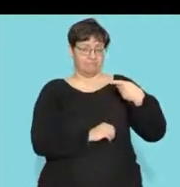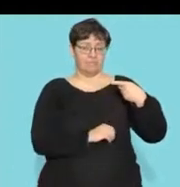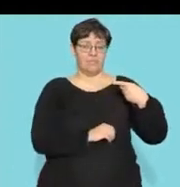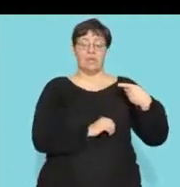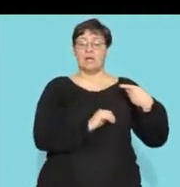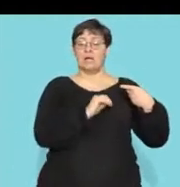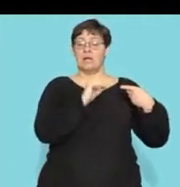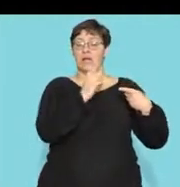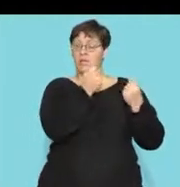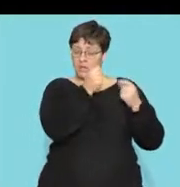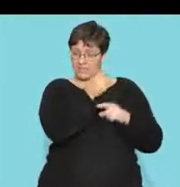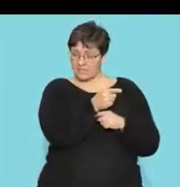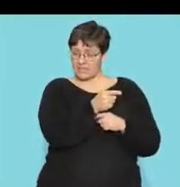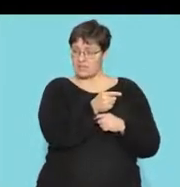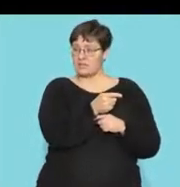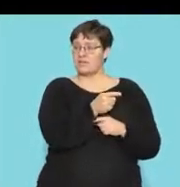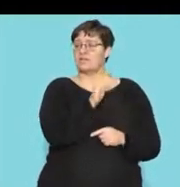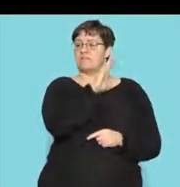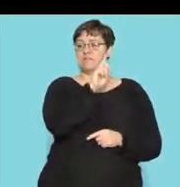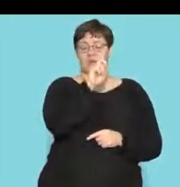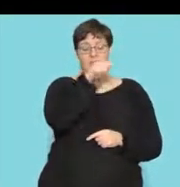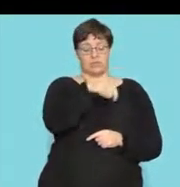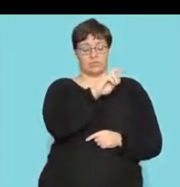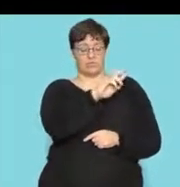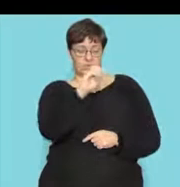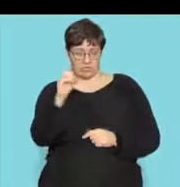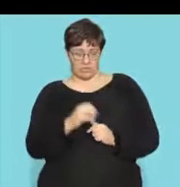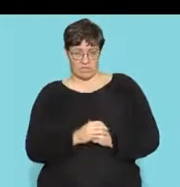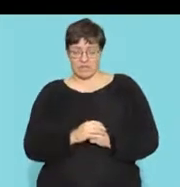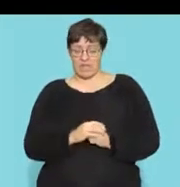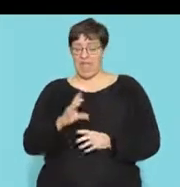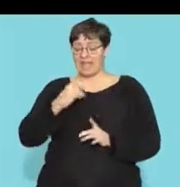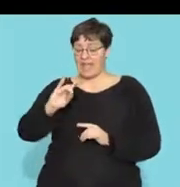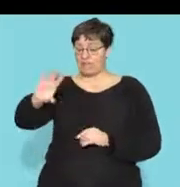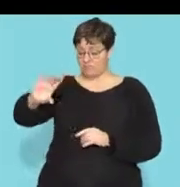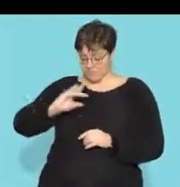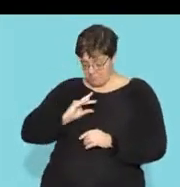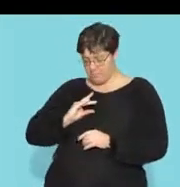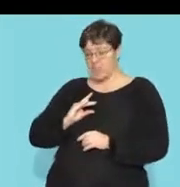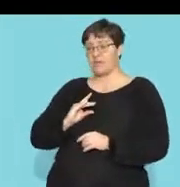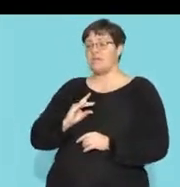that we purchased, 51,200. Cash received from the sale of plastic bags,